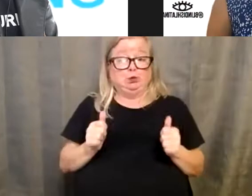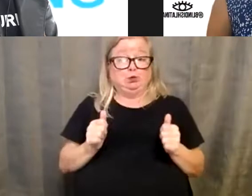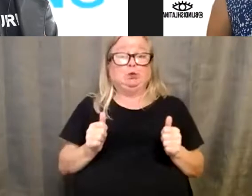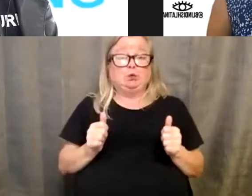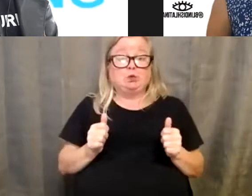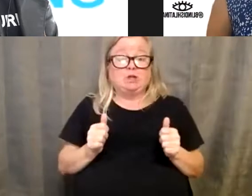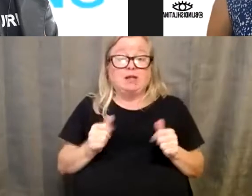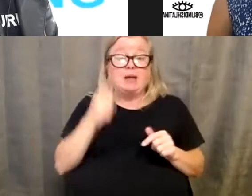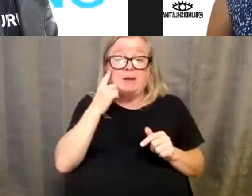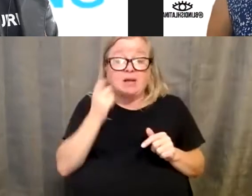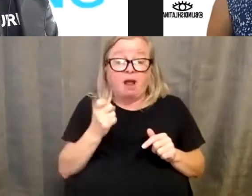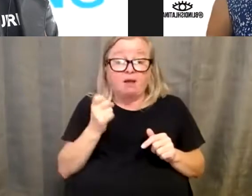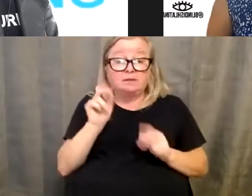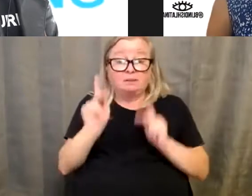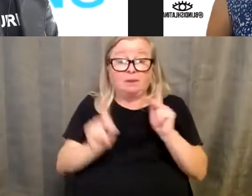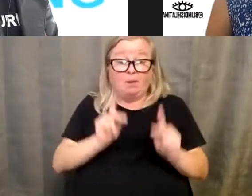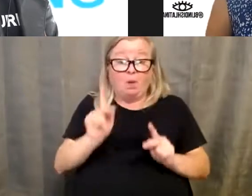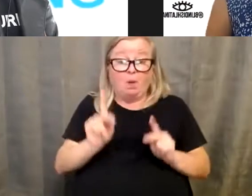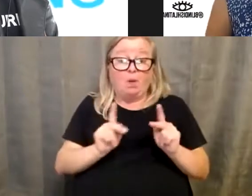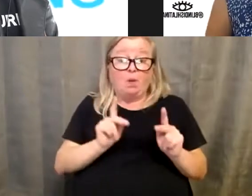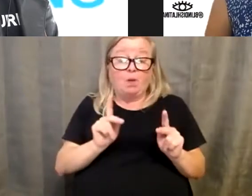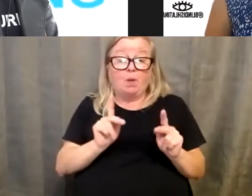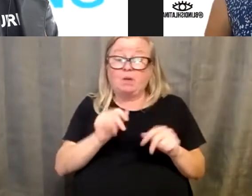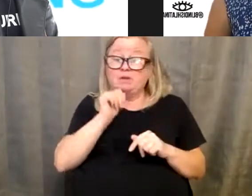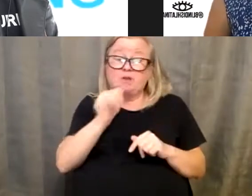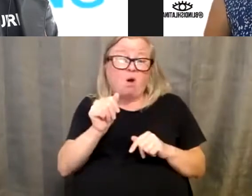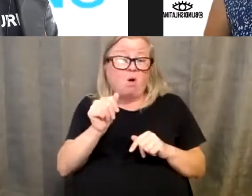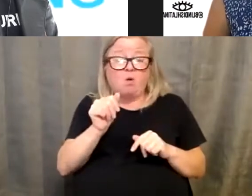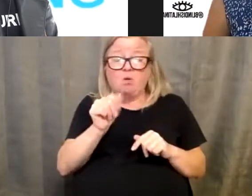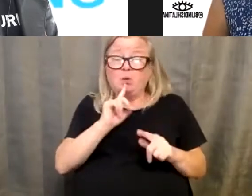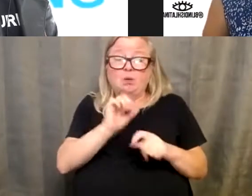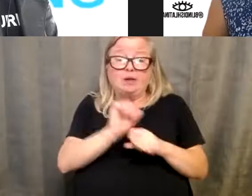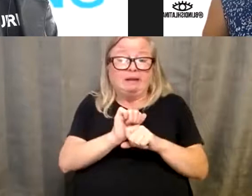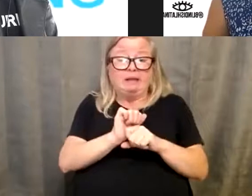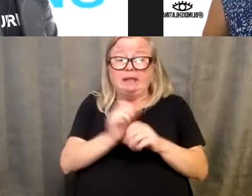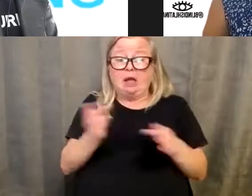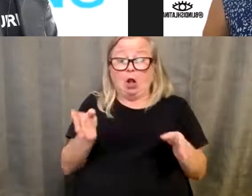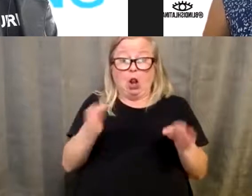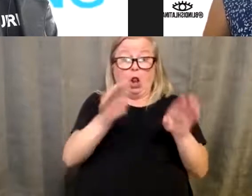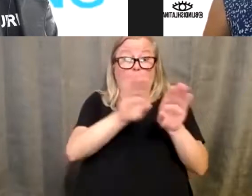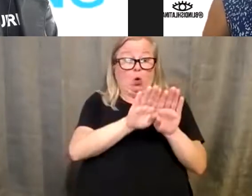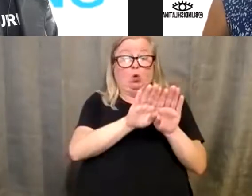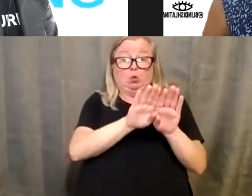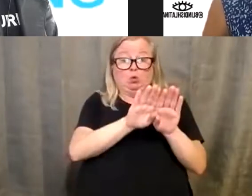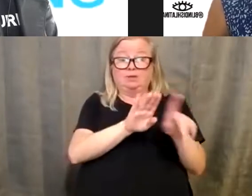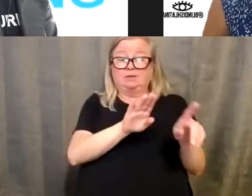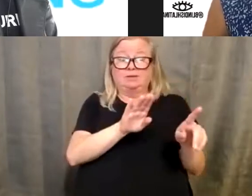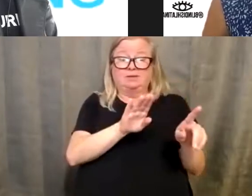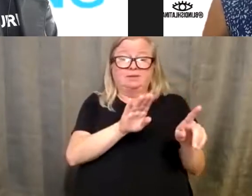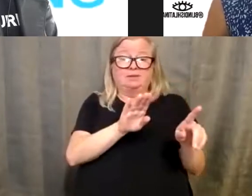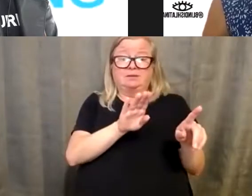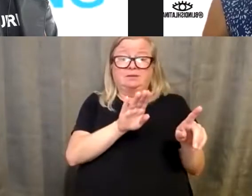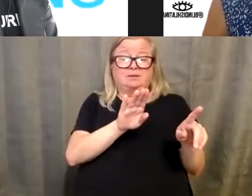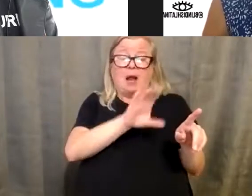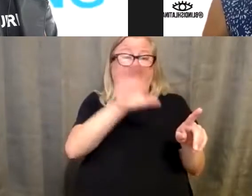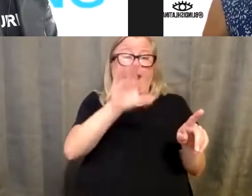And because people don't necessarily always disclose, companies don't know how many